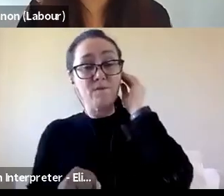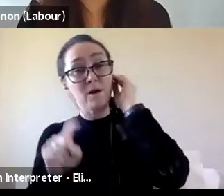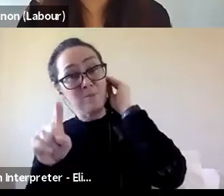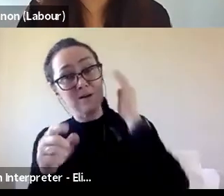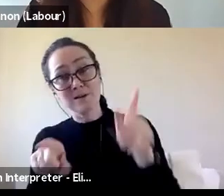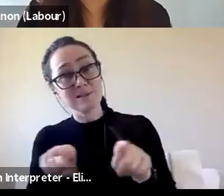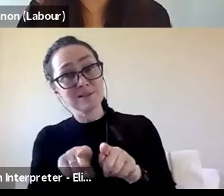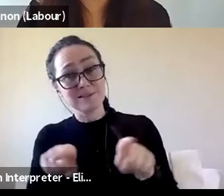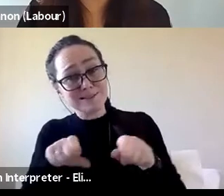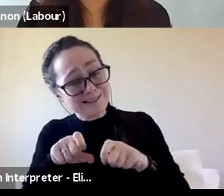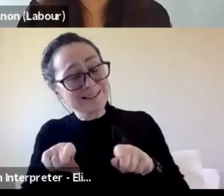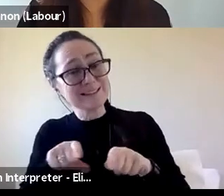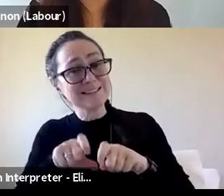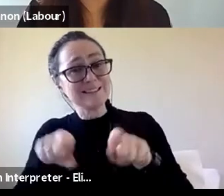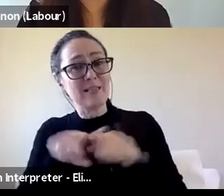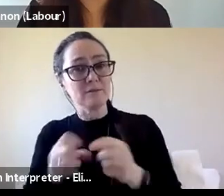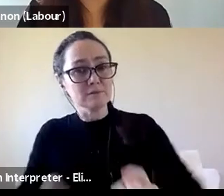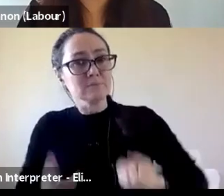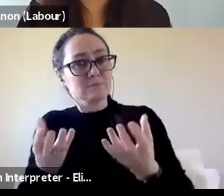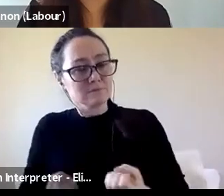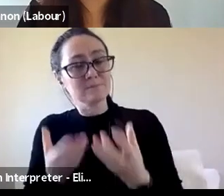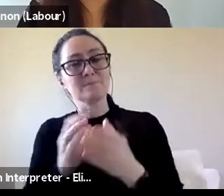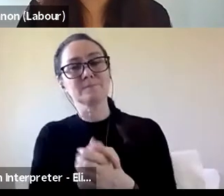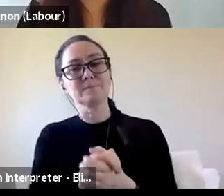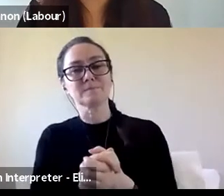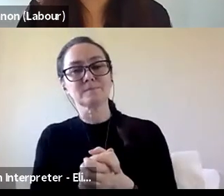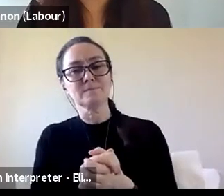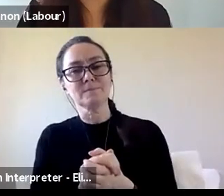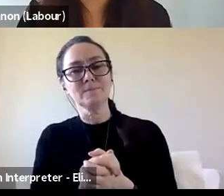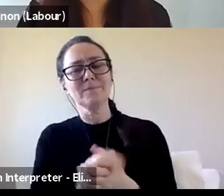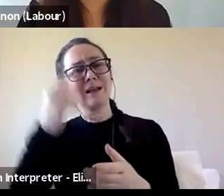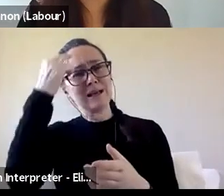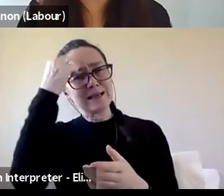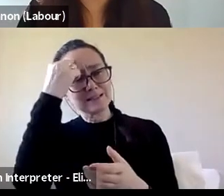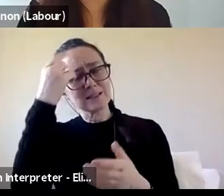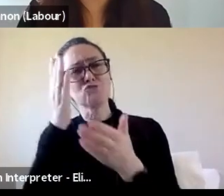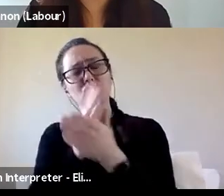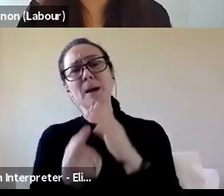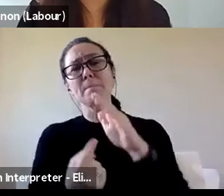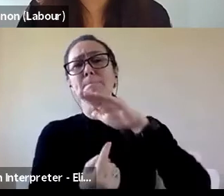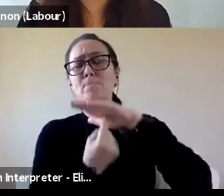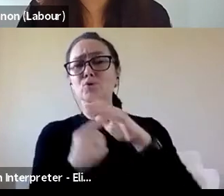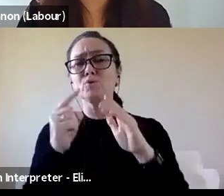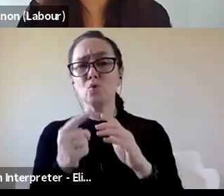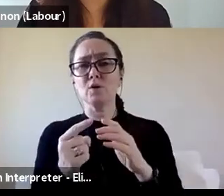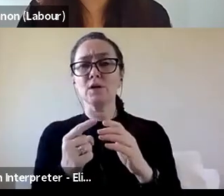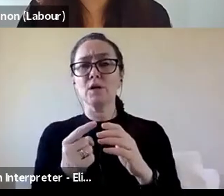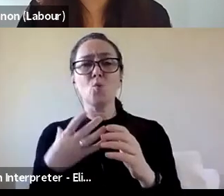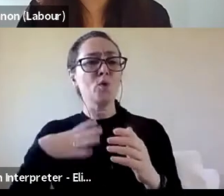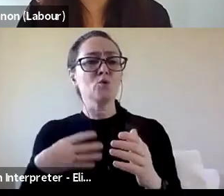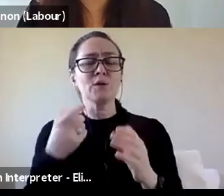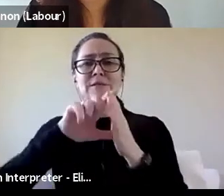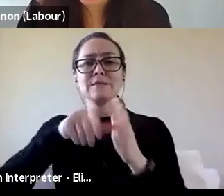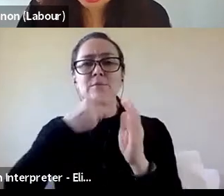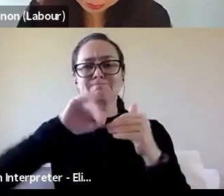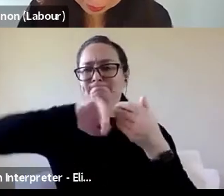factor in making sure disabled people are not excluded from travelling independently is ensuring that we're included in discussions around public transport